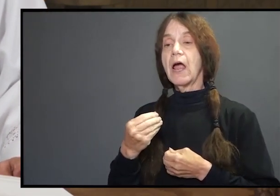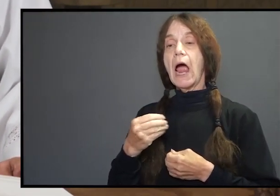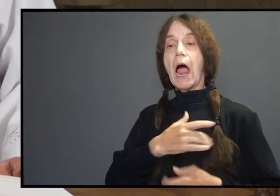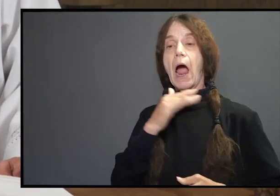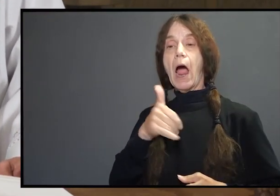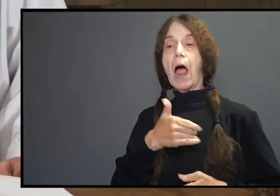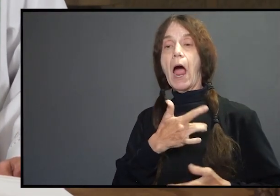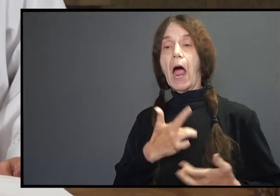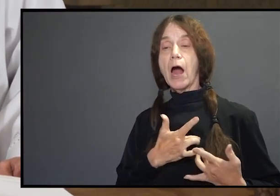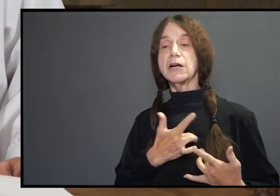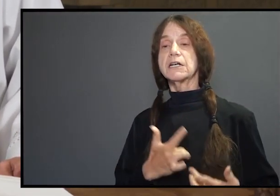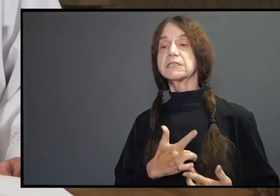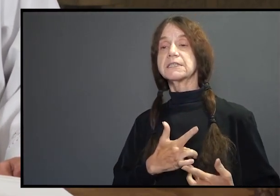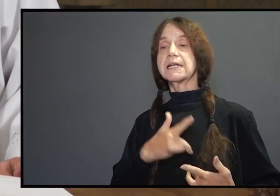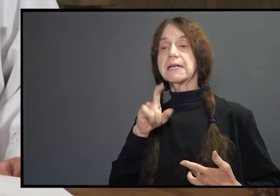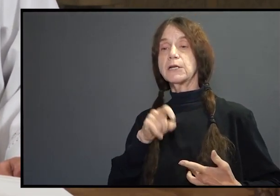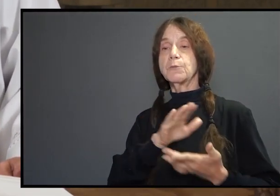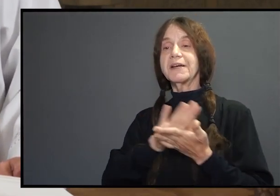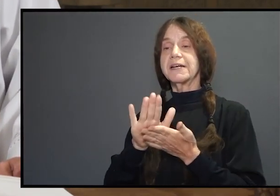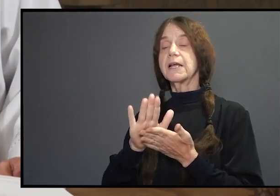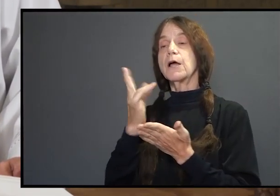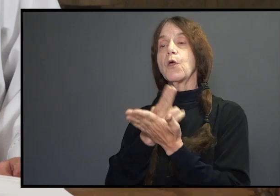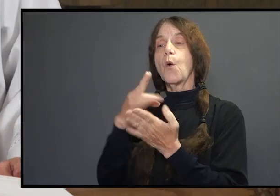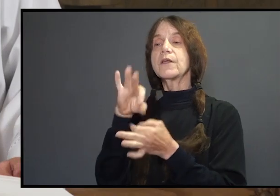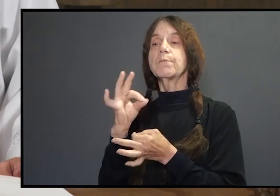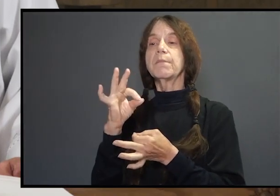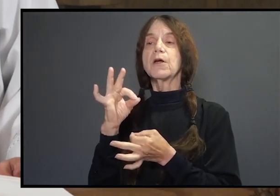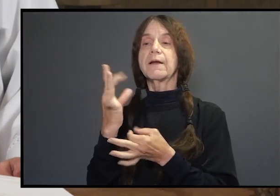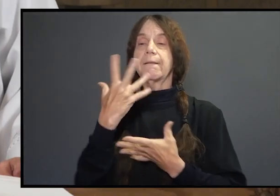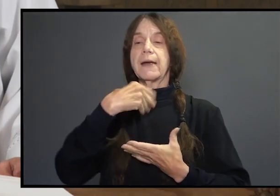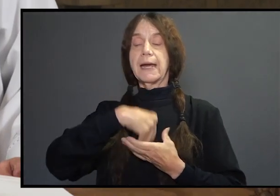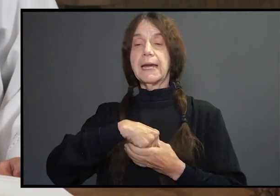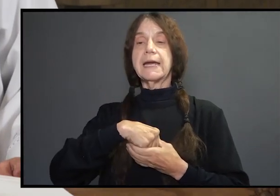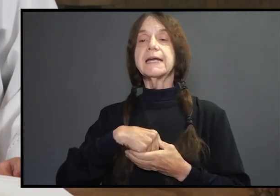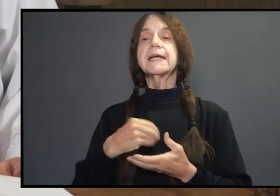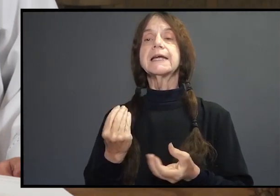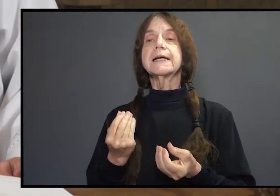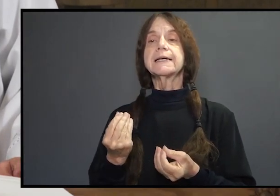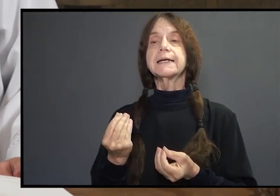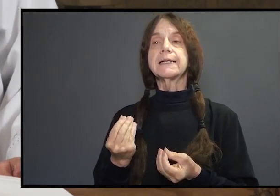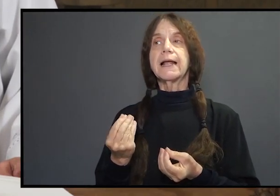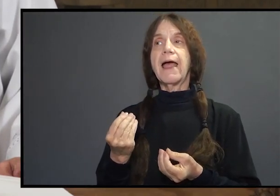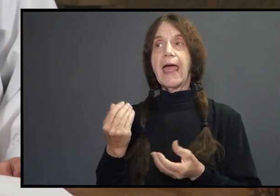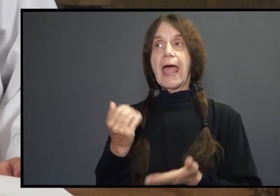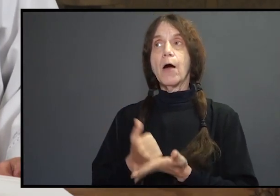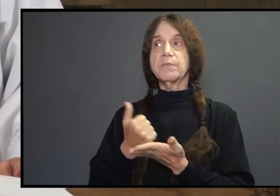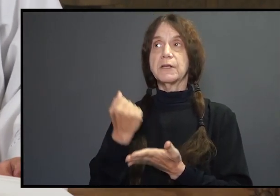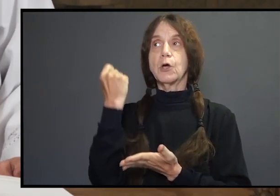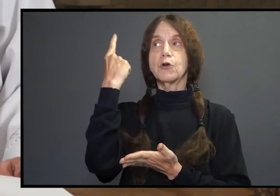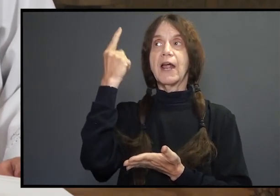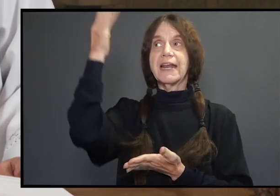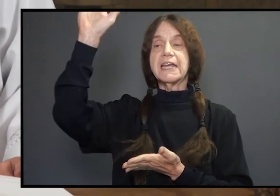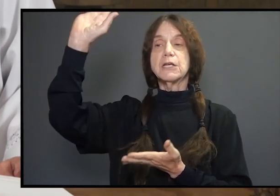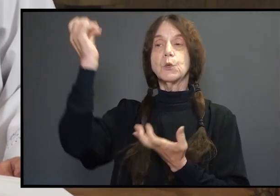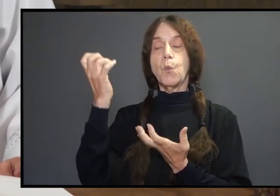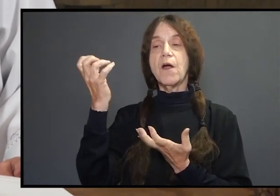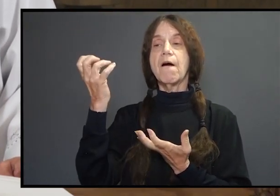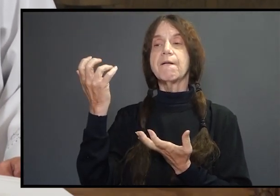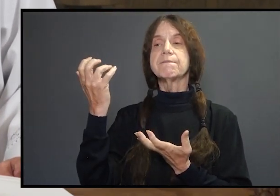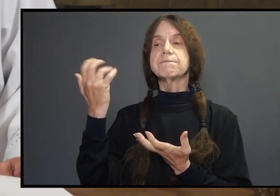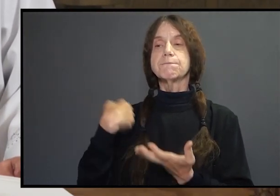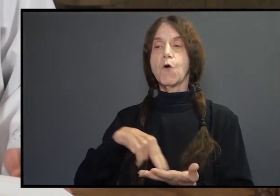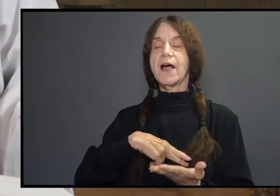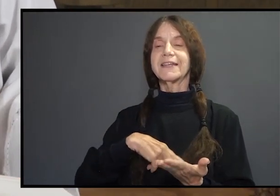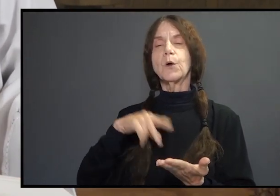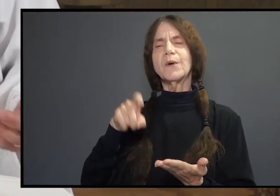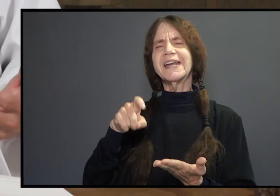cleansed, so also does the Holy Spirit bring us to understand God's will for us. We need time to think